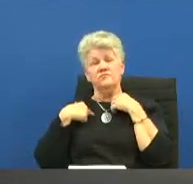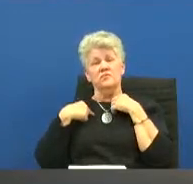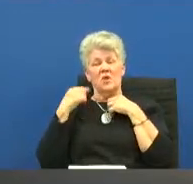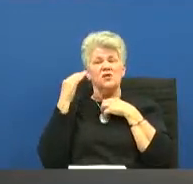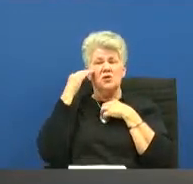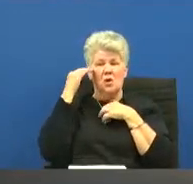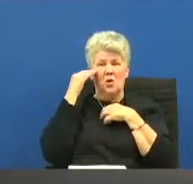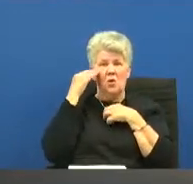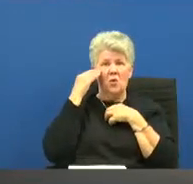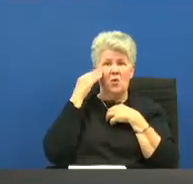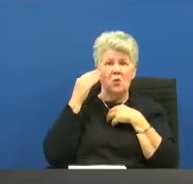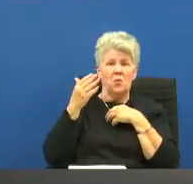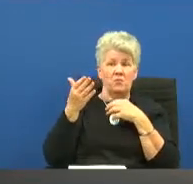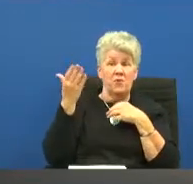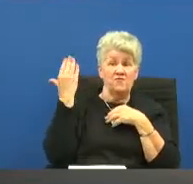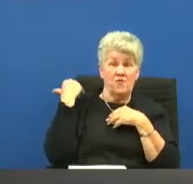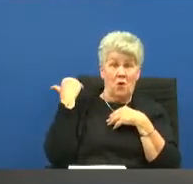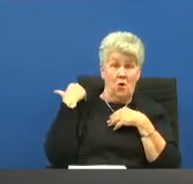aware of what used to be there,